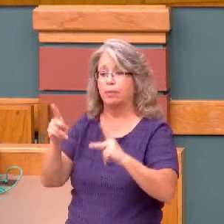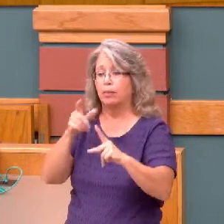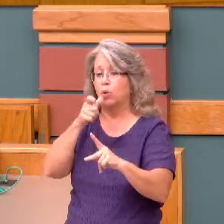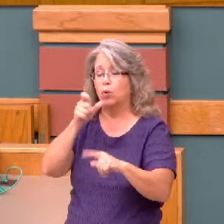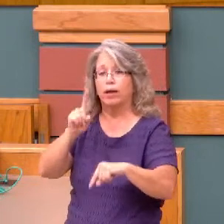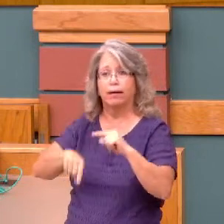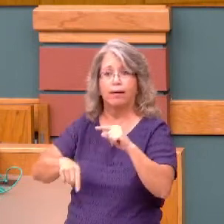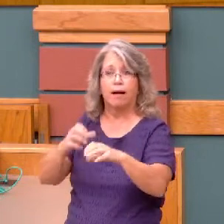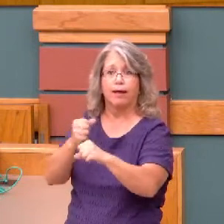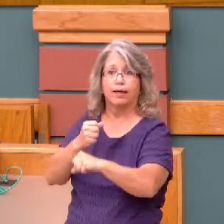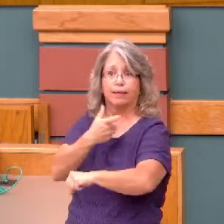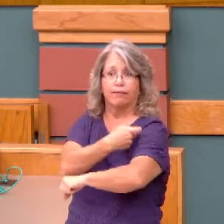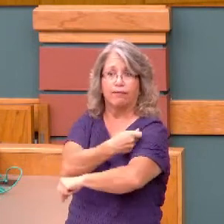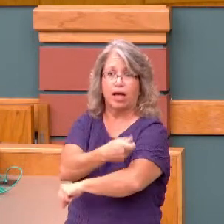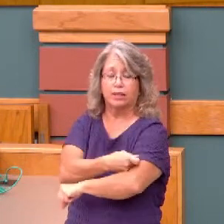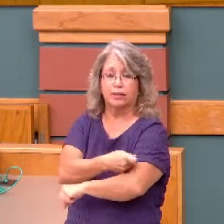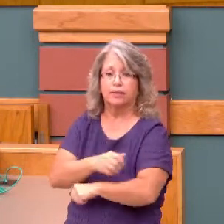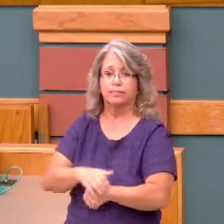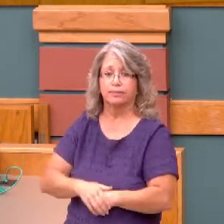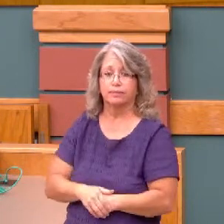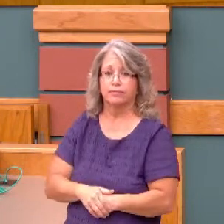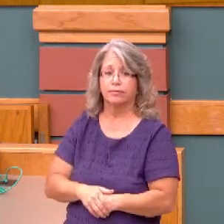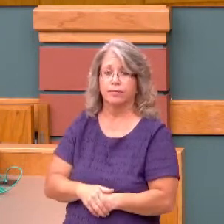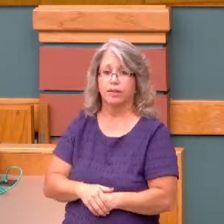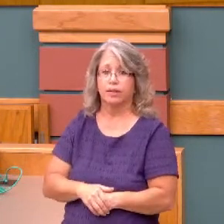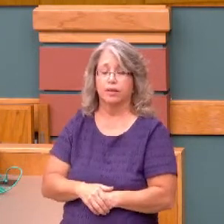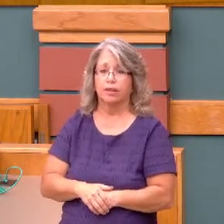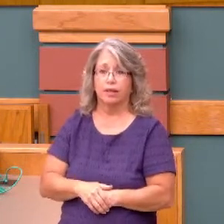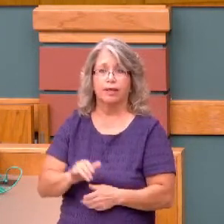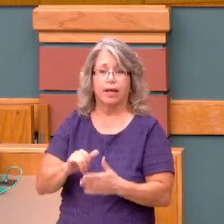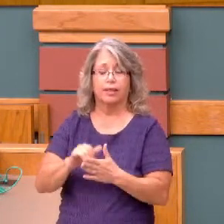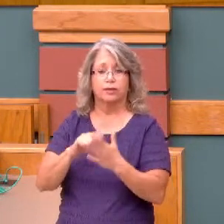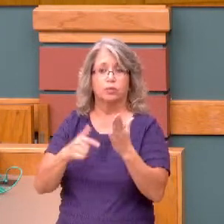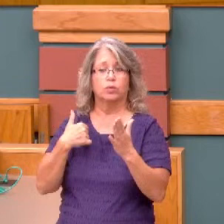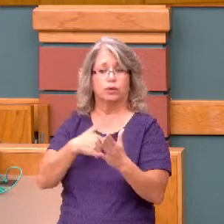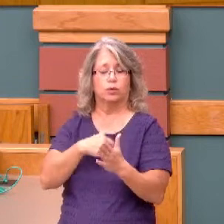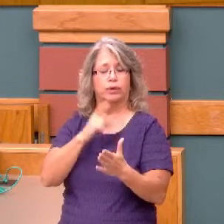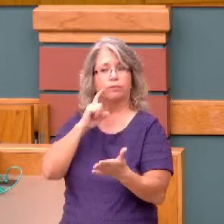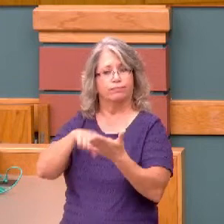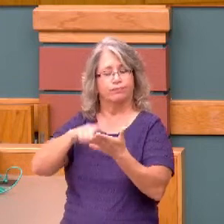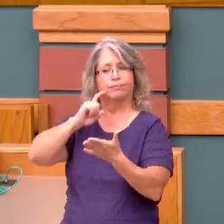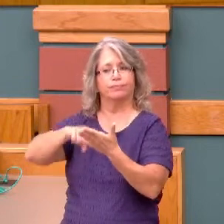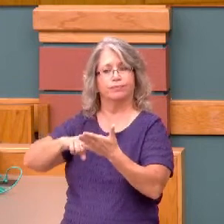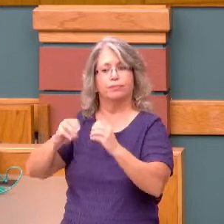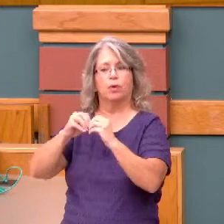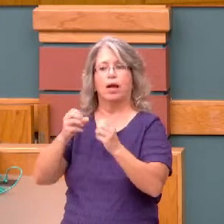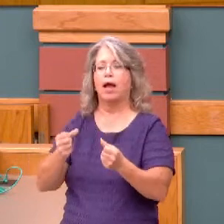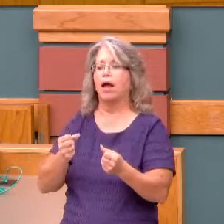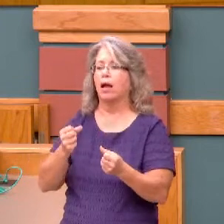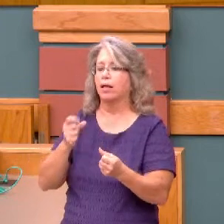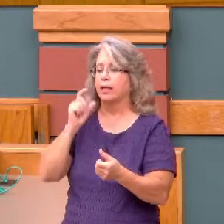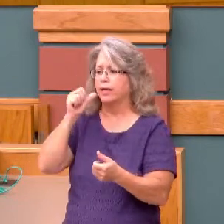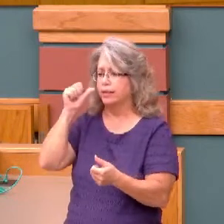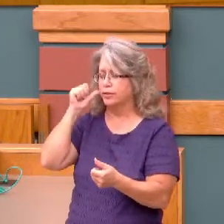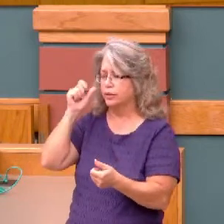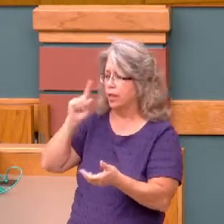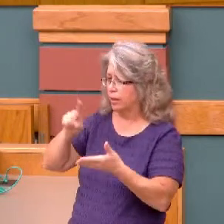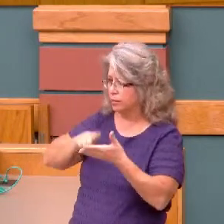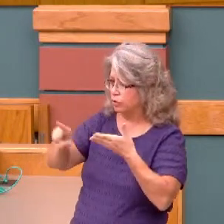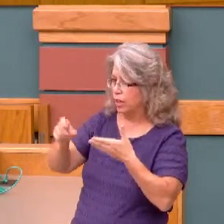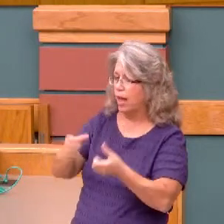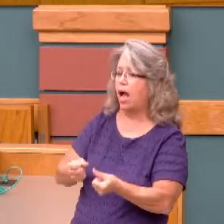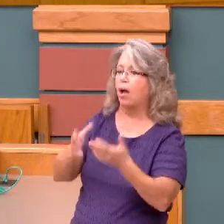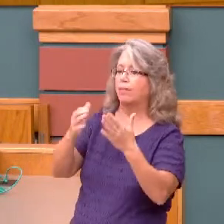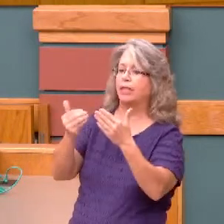indicator on the public health pie charts that were revealed yesterday, how many of our new cases represent that 18